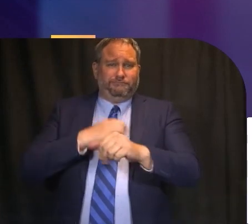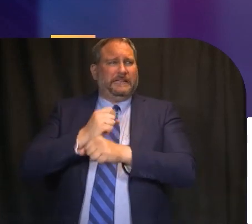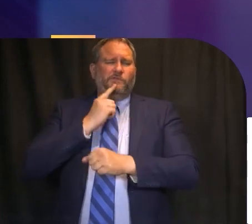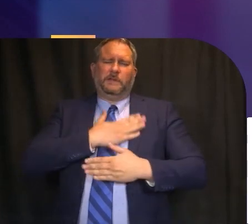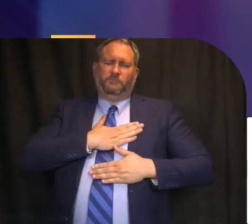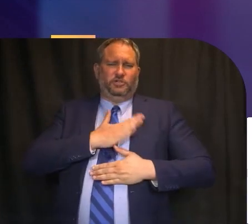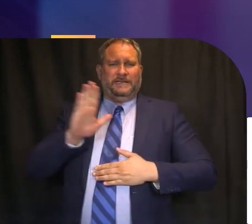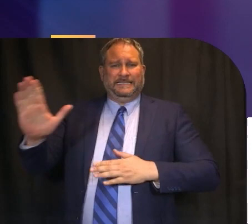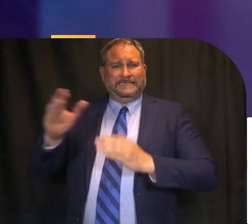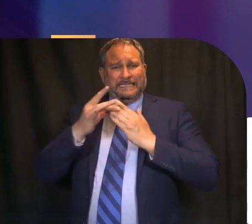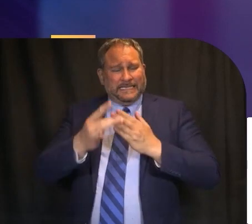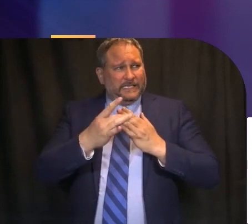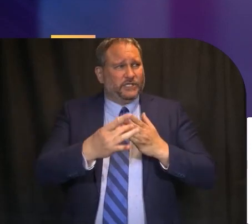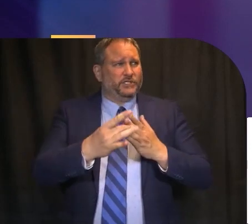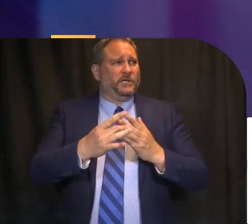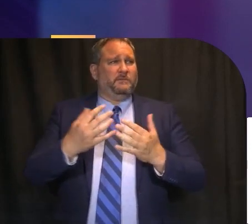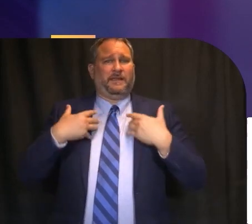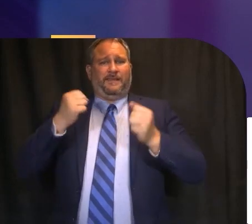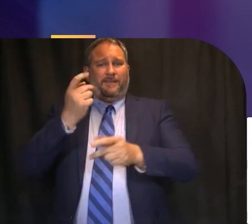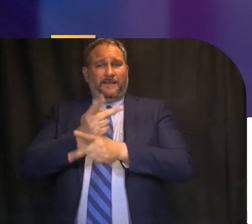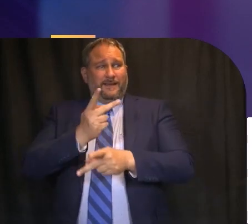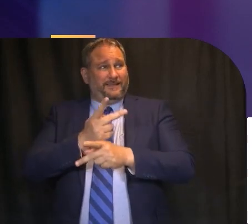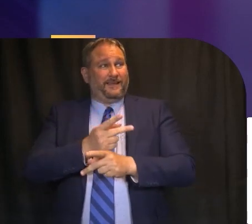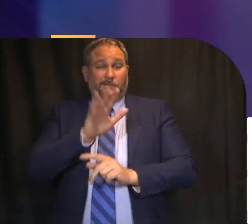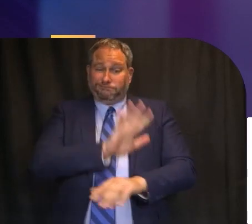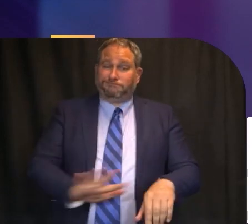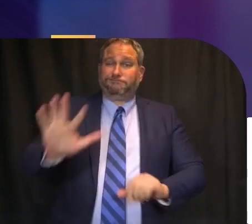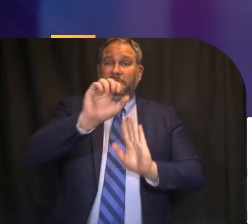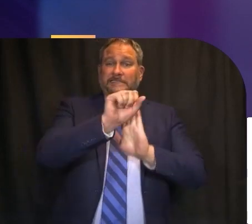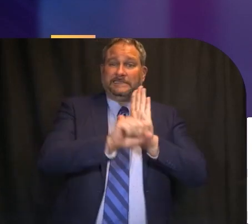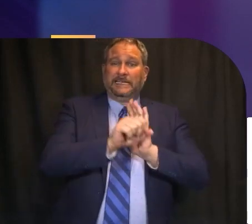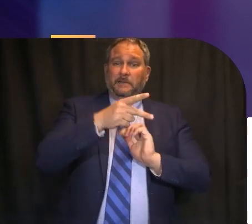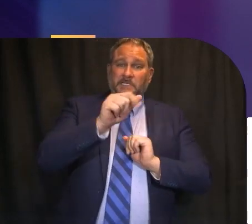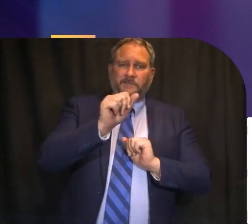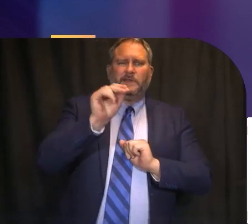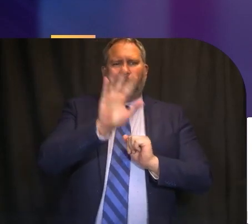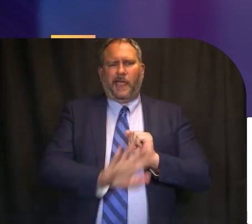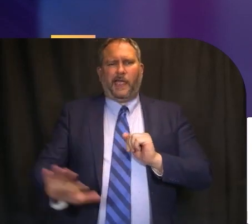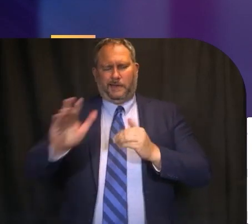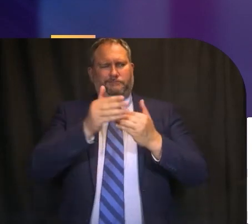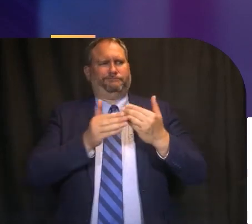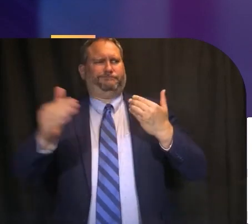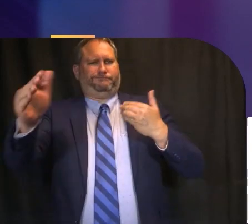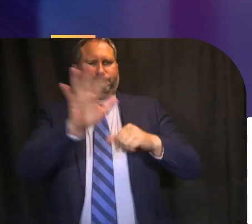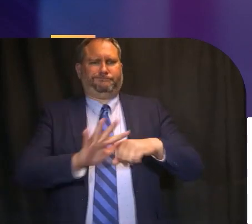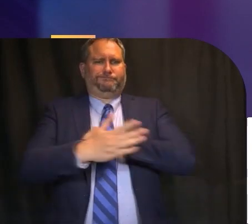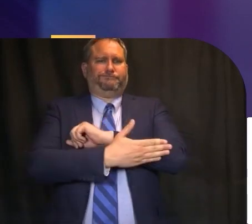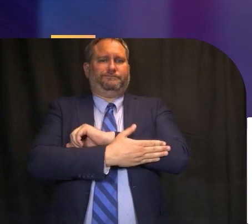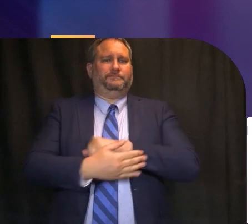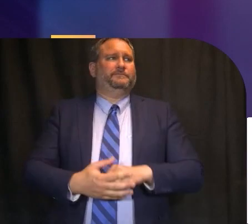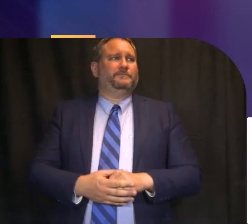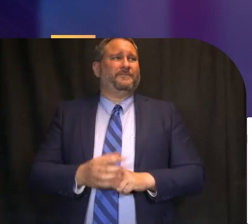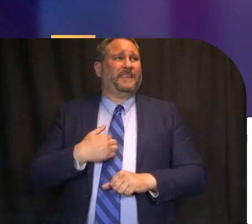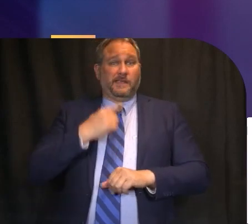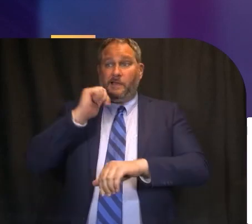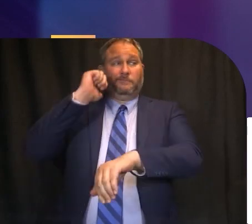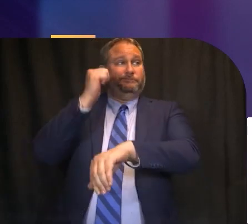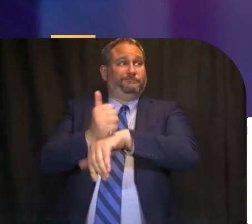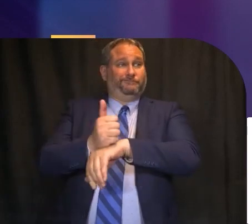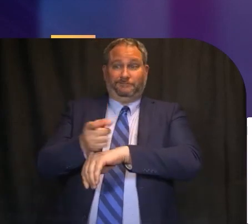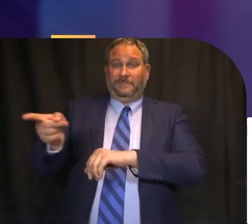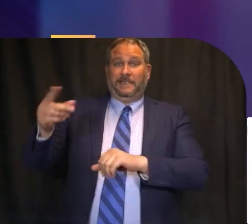Pennsylvania. I'm proud that Highmark is based in Pittsburgh, Pennsylvania. Highmark has been a leader